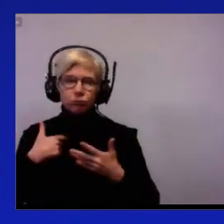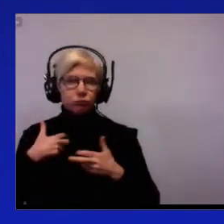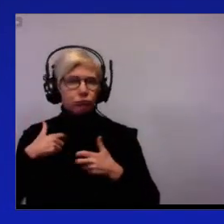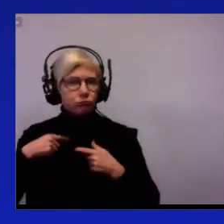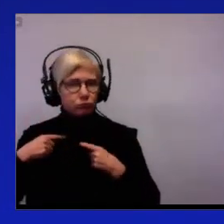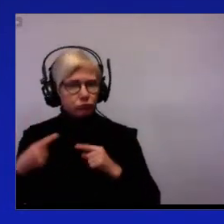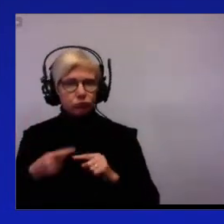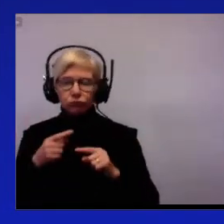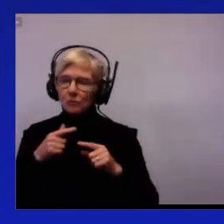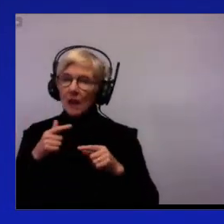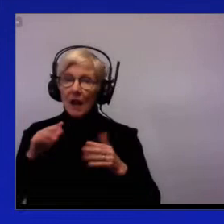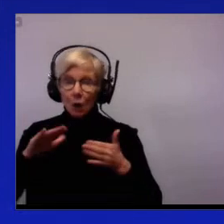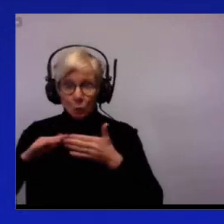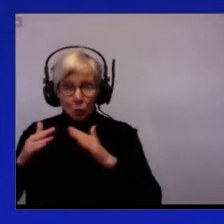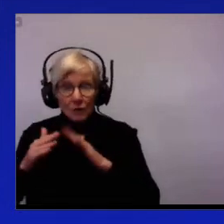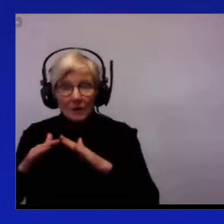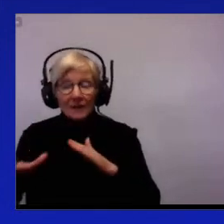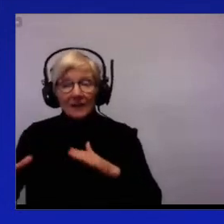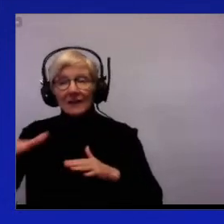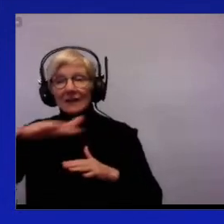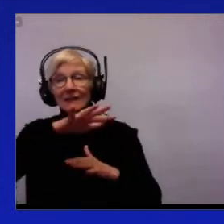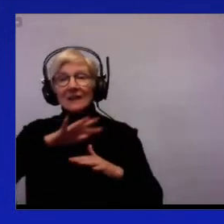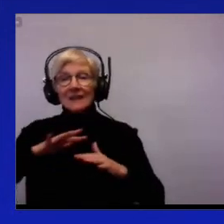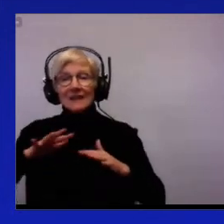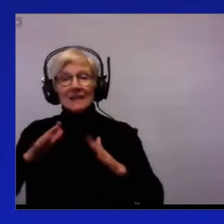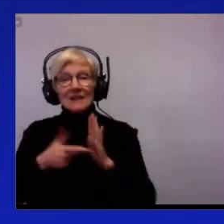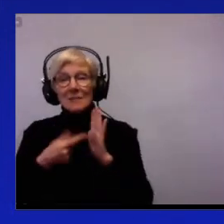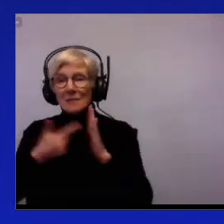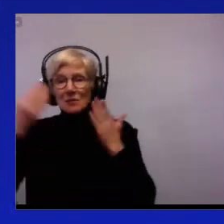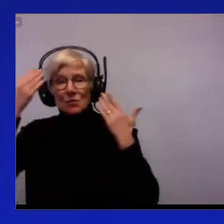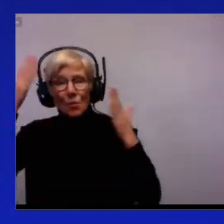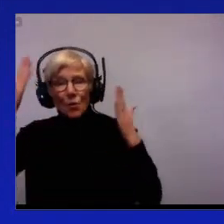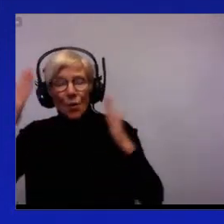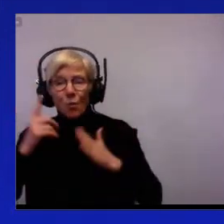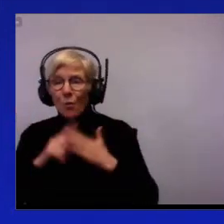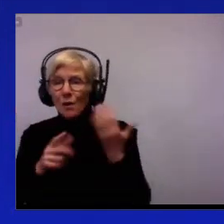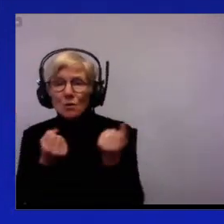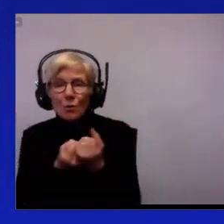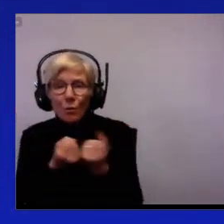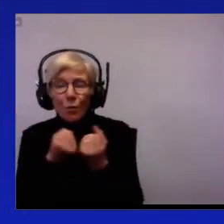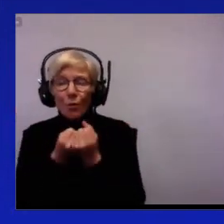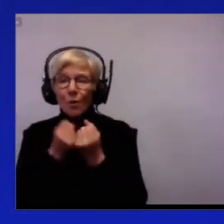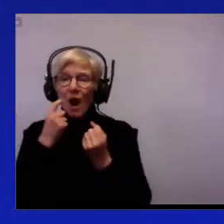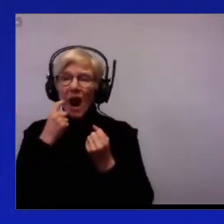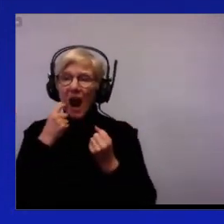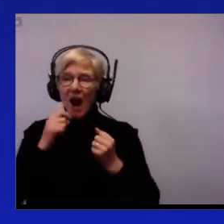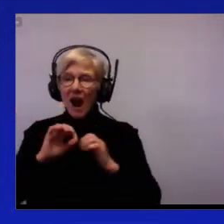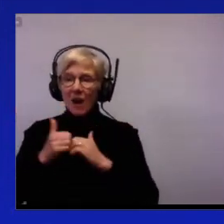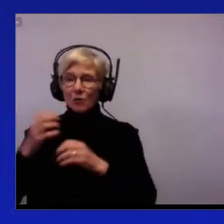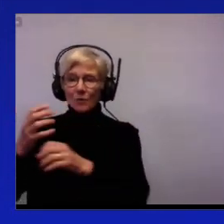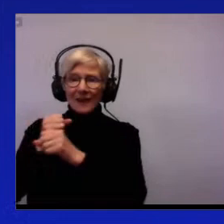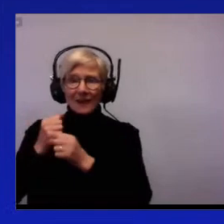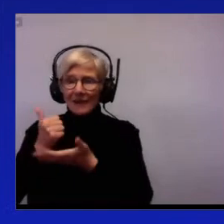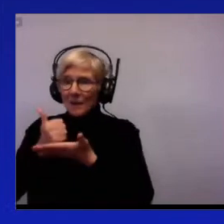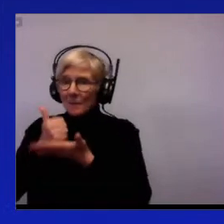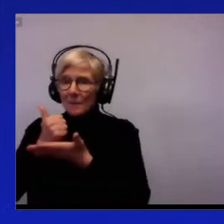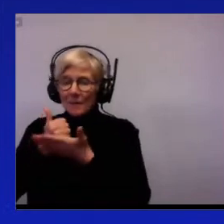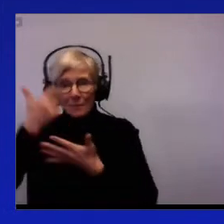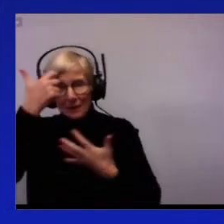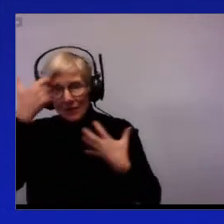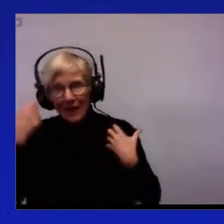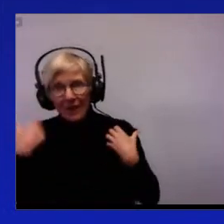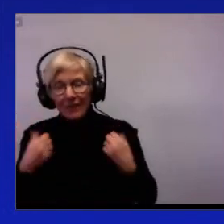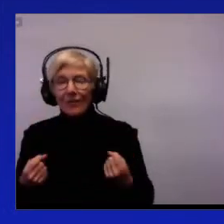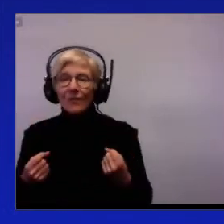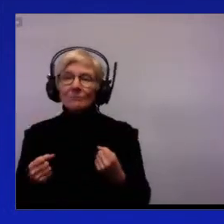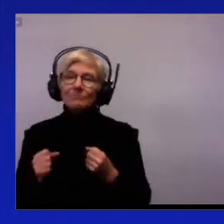community that people don't always know what's available or how they can access the resources that we do have. And as we heard